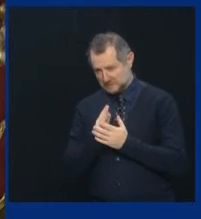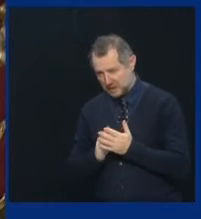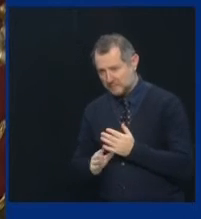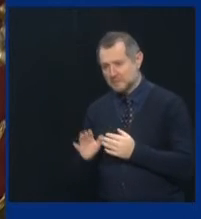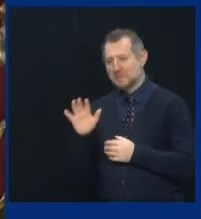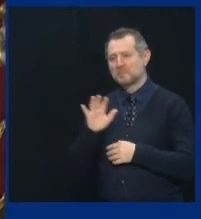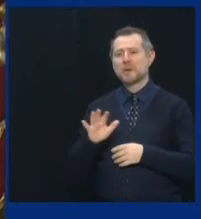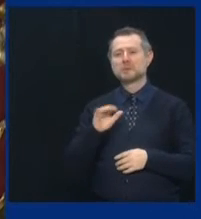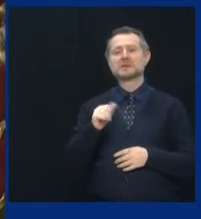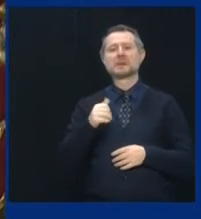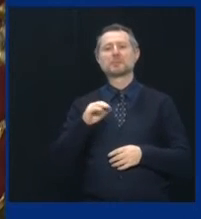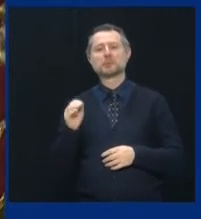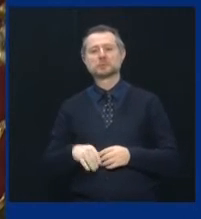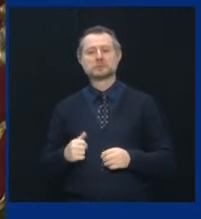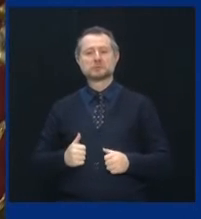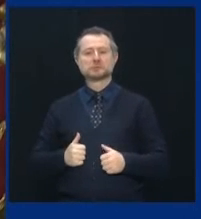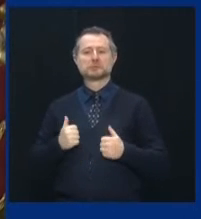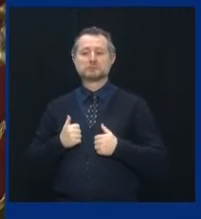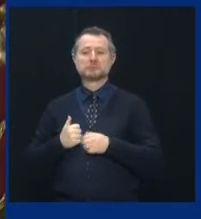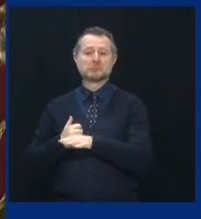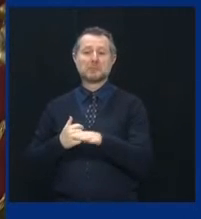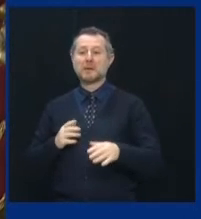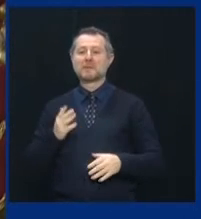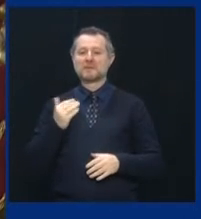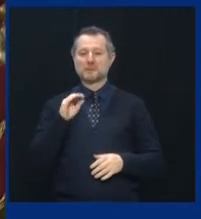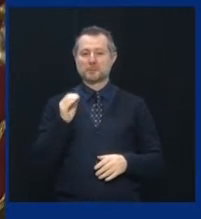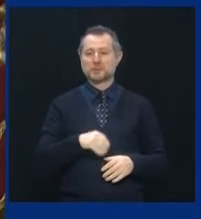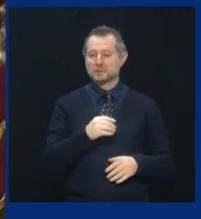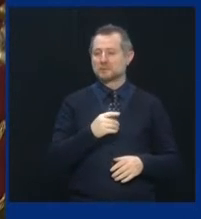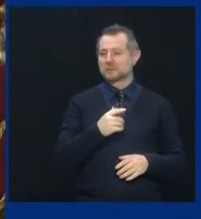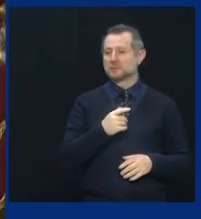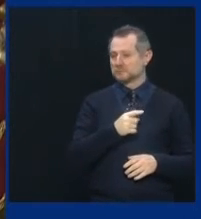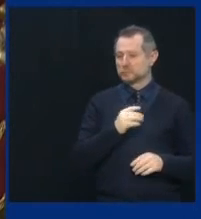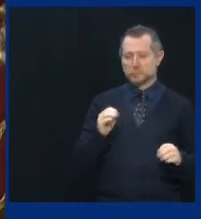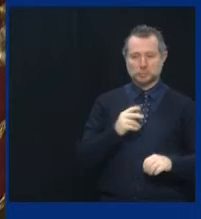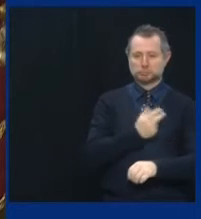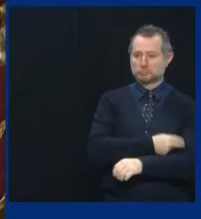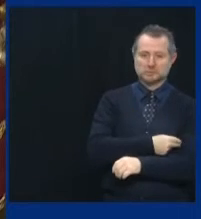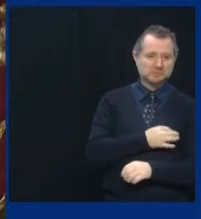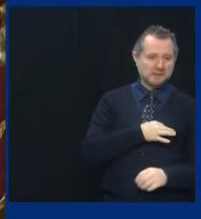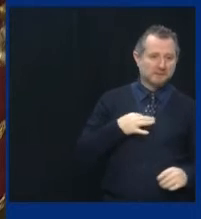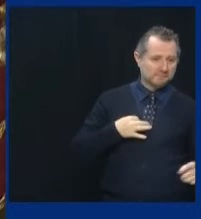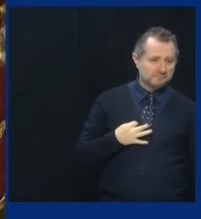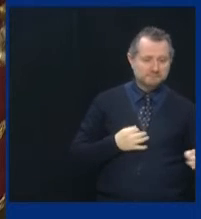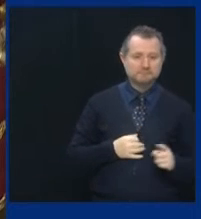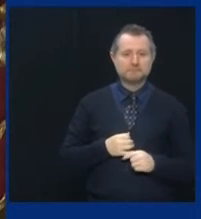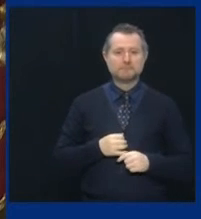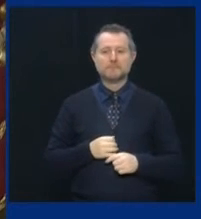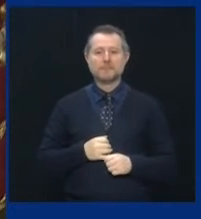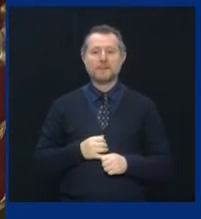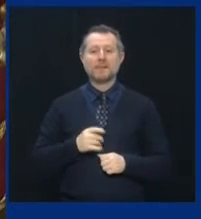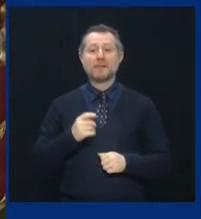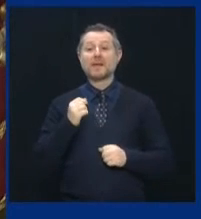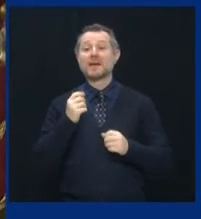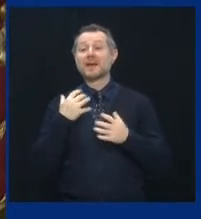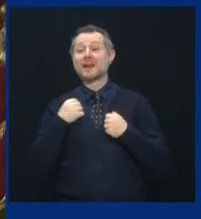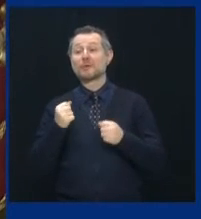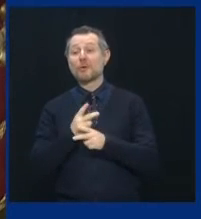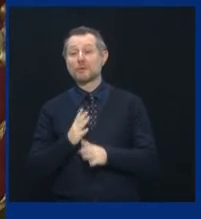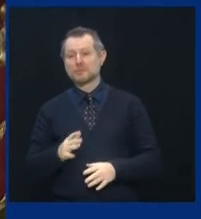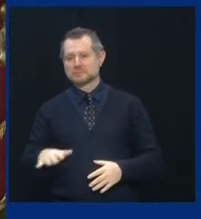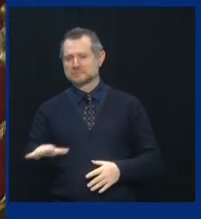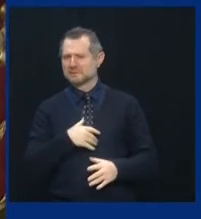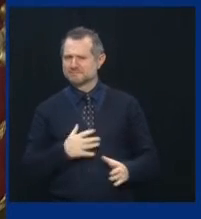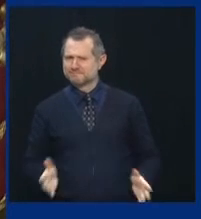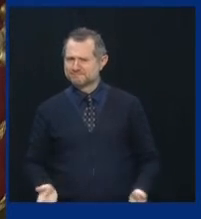10% of the residents and about 15% of the staff. The healthcare workers, we're pushing very hard, and